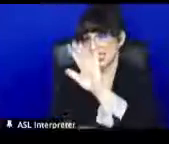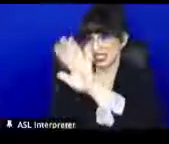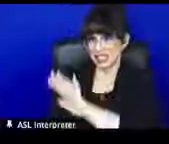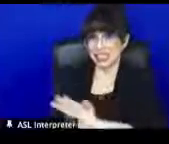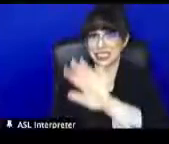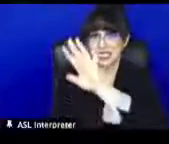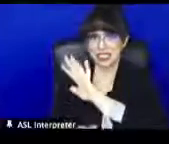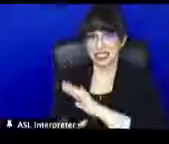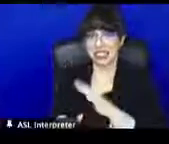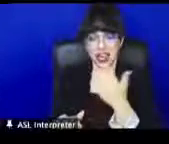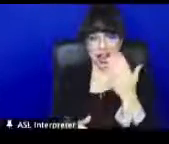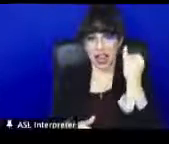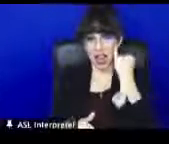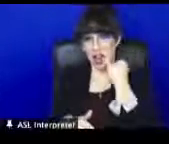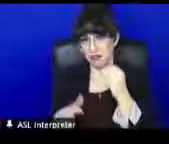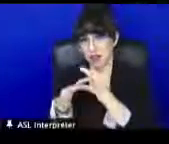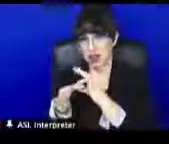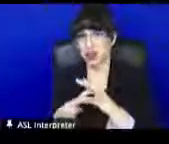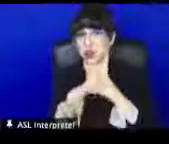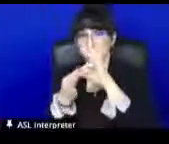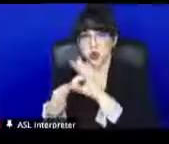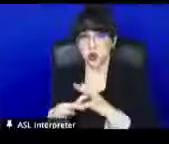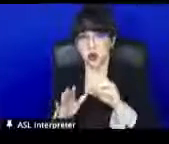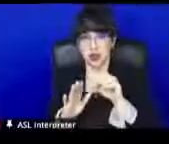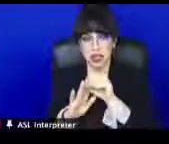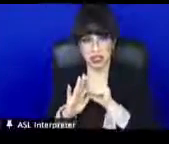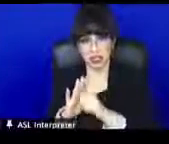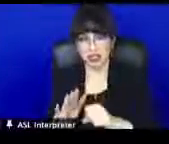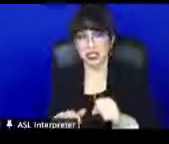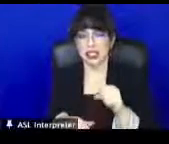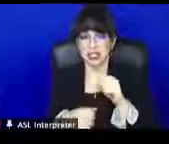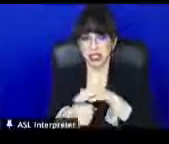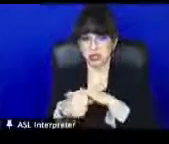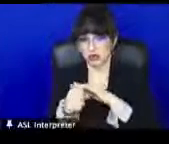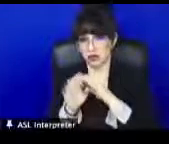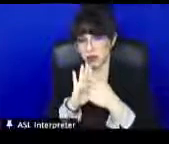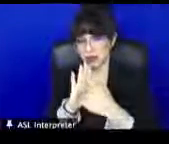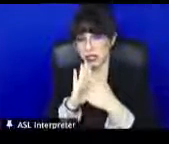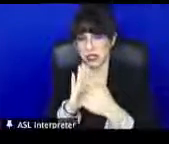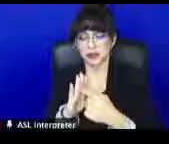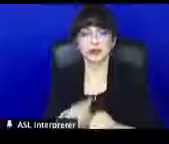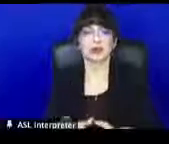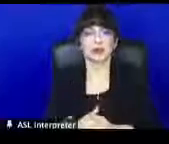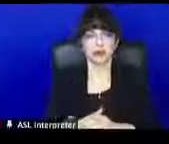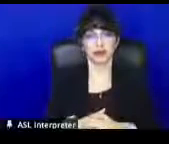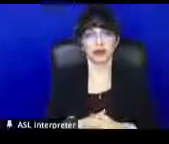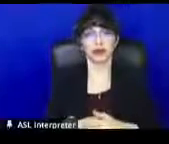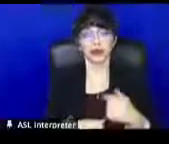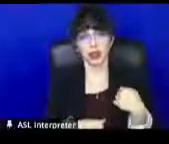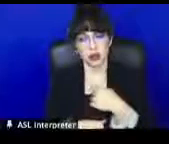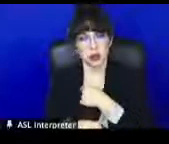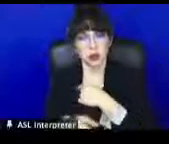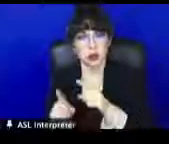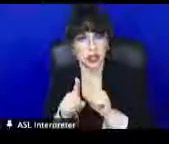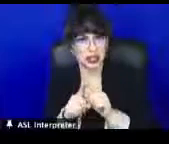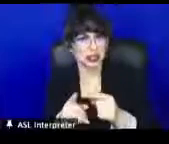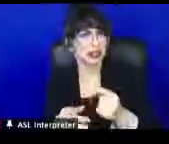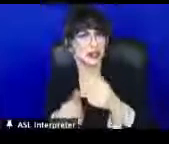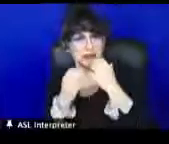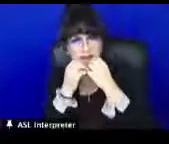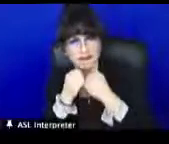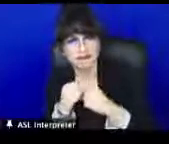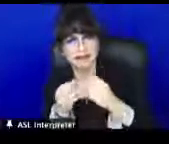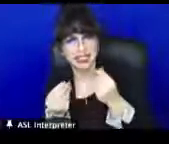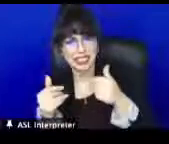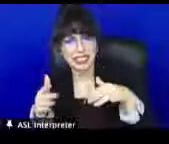state representation. Both counties are characterized by significant percentages of federal-owned and managed land, as well as water exportation and